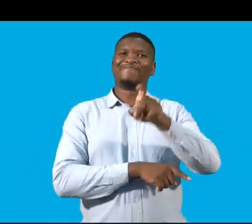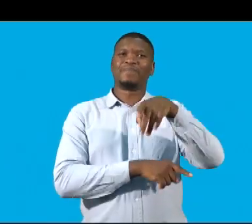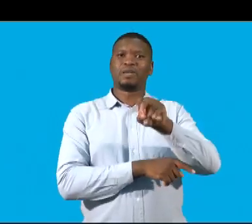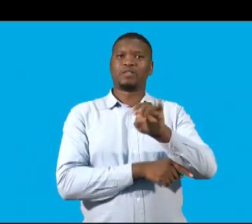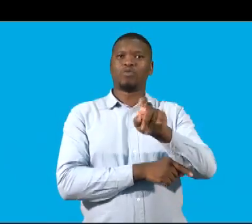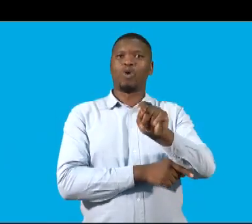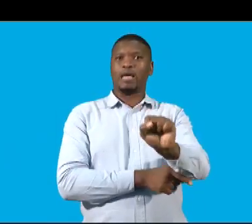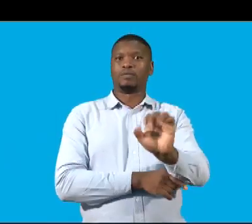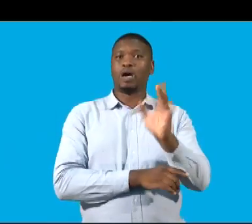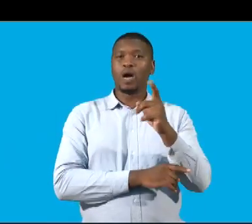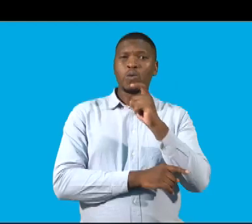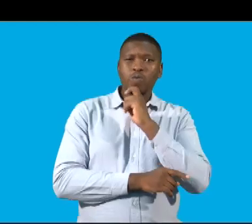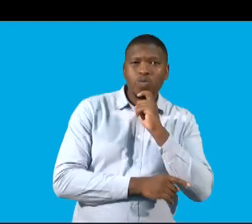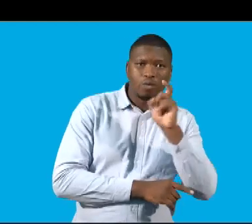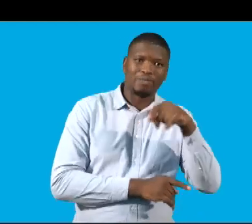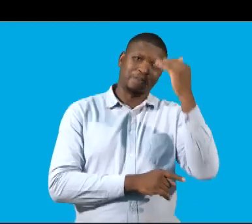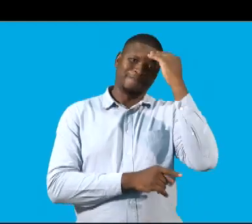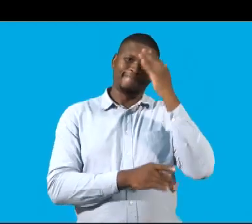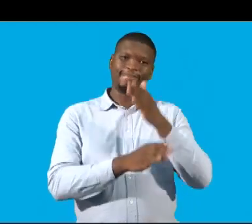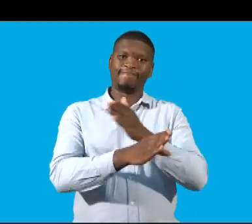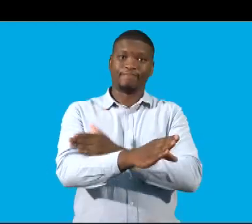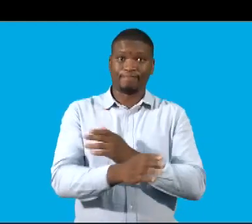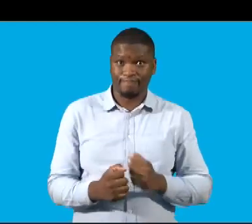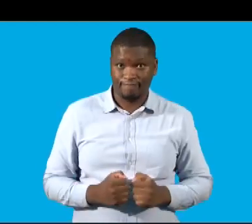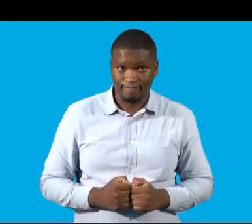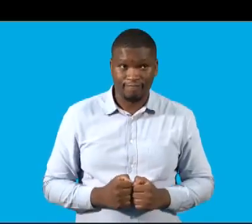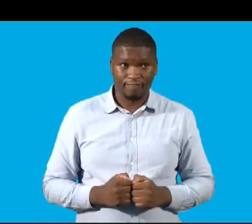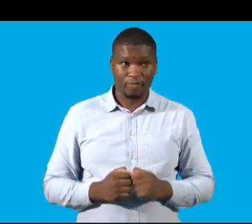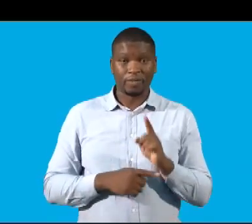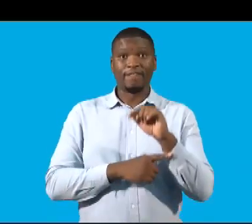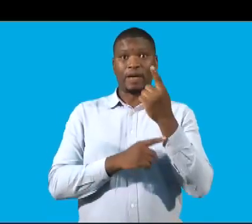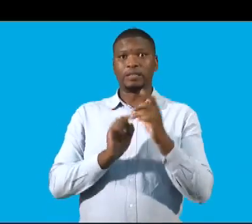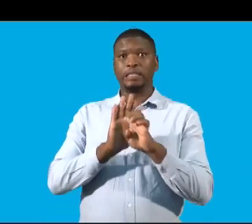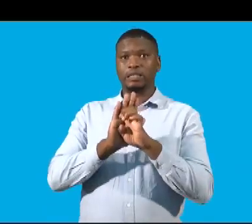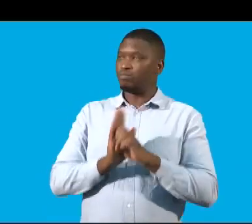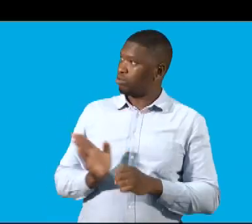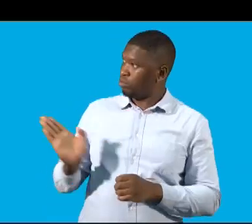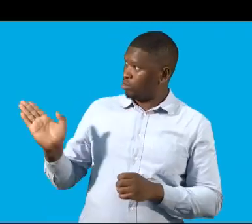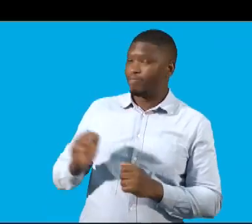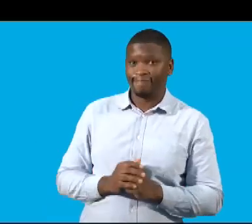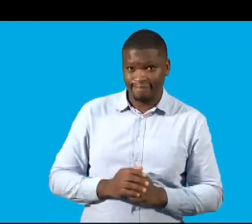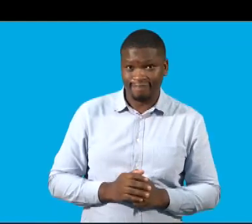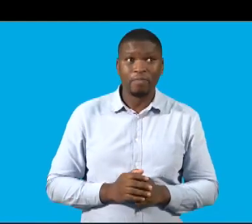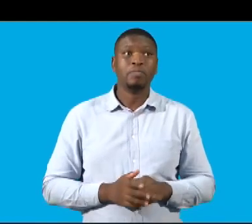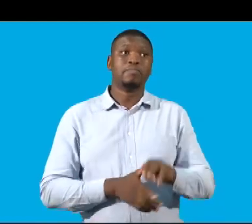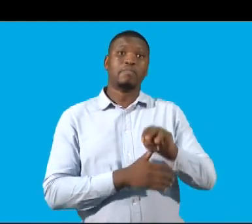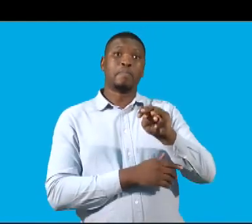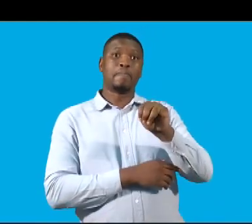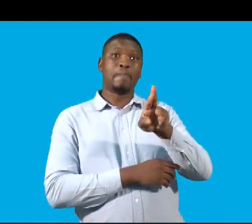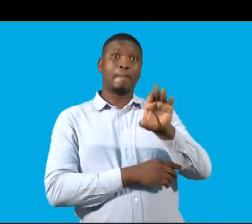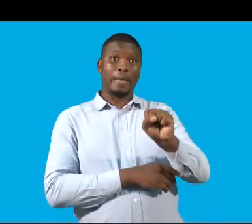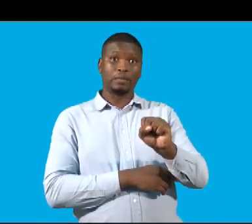to work with these features here. Let's look at a first example. Mrs. Gumede